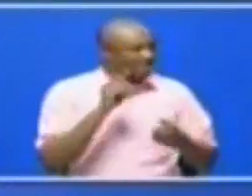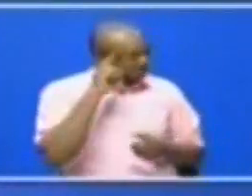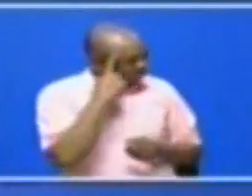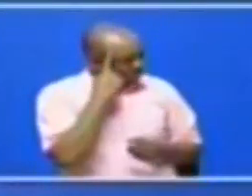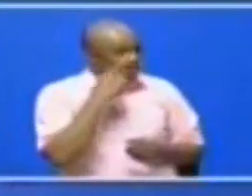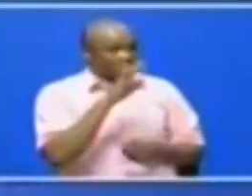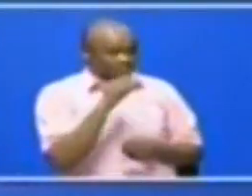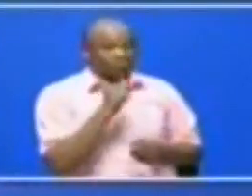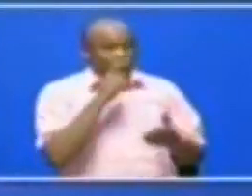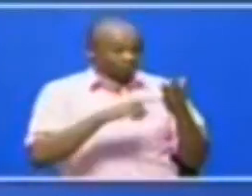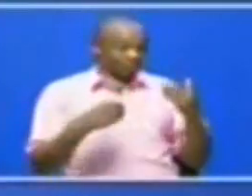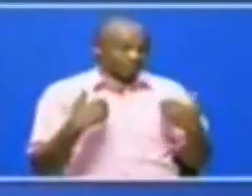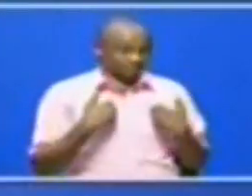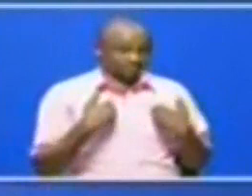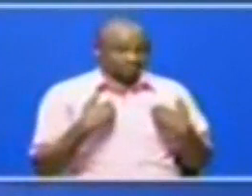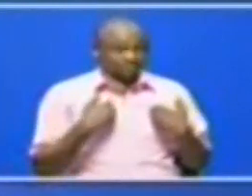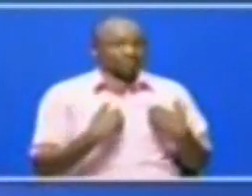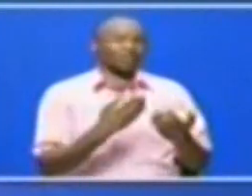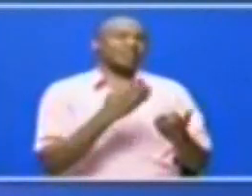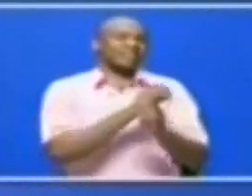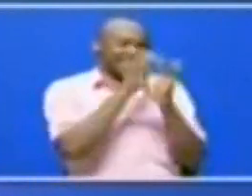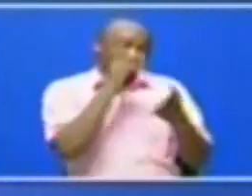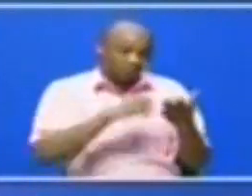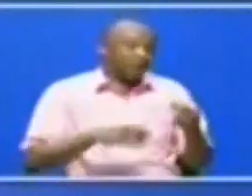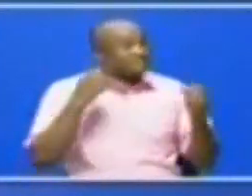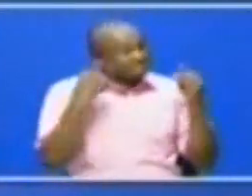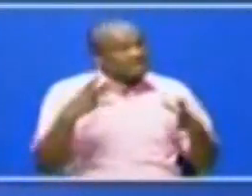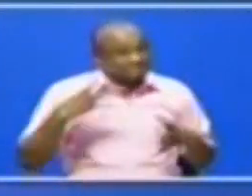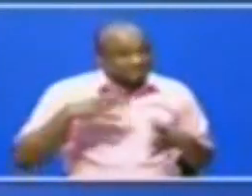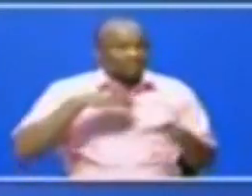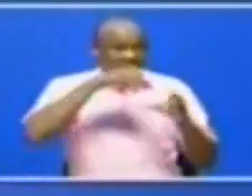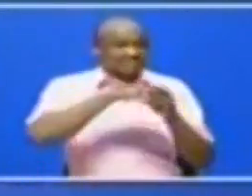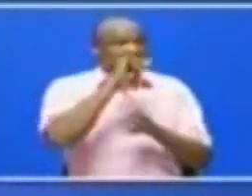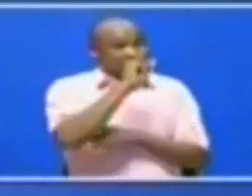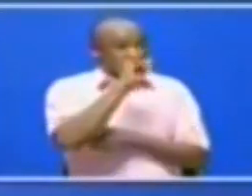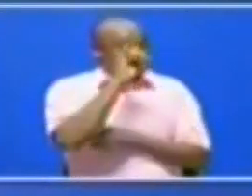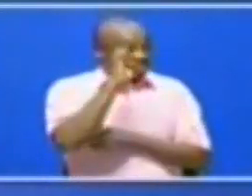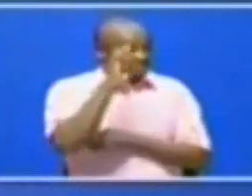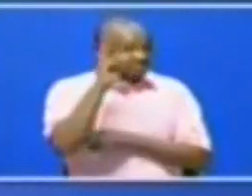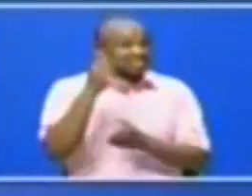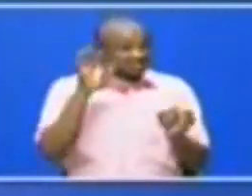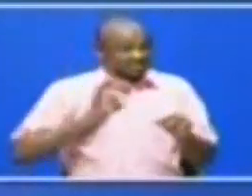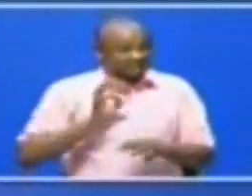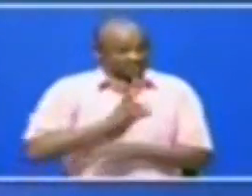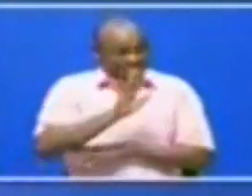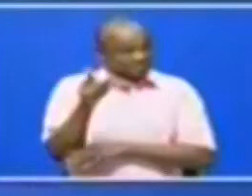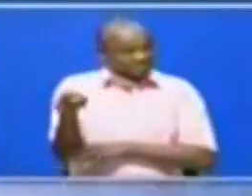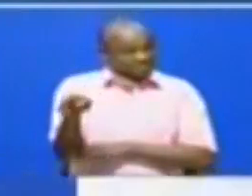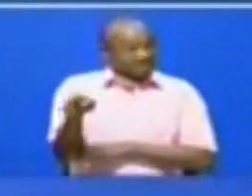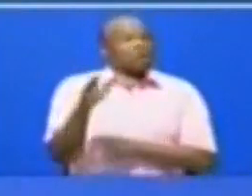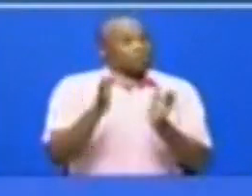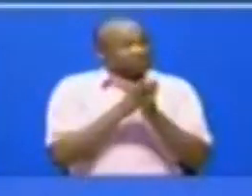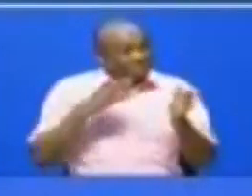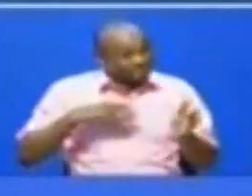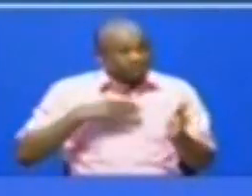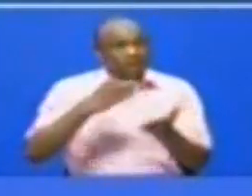ruling we will get, obviously there'll be a lot of people within the IEBC functional staff, that's the secretariat, and the people who've